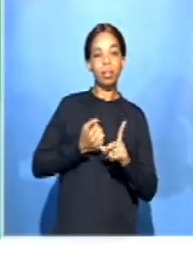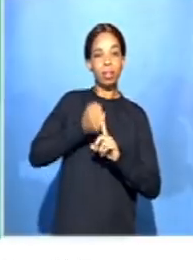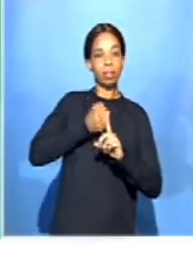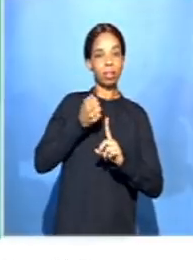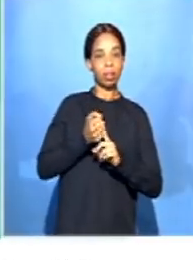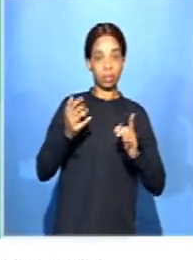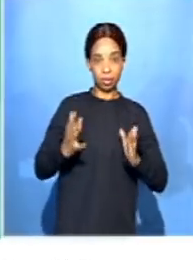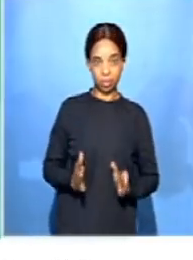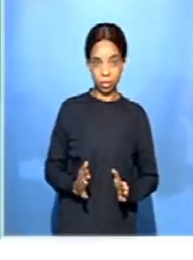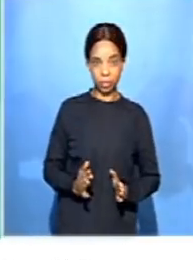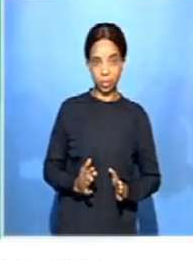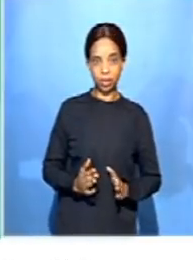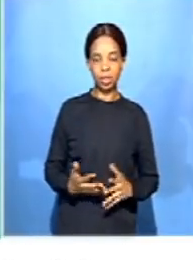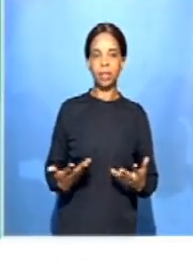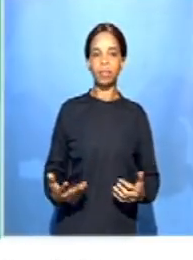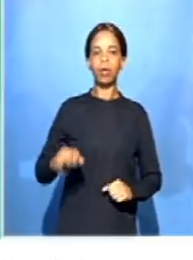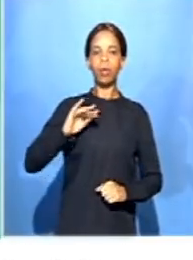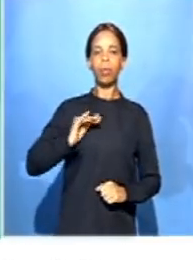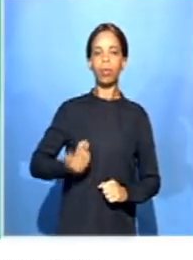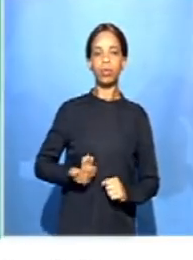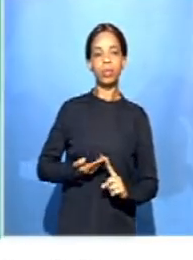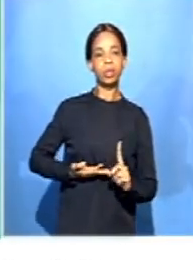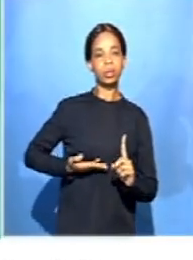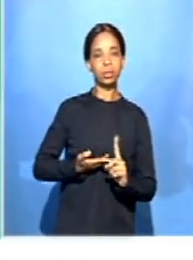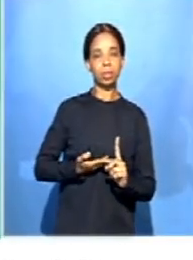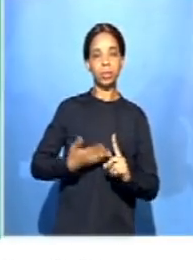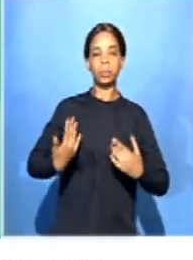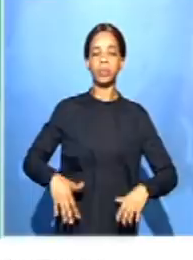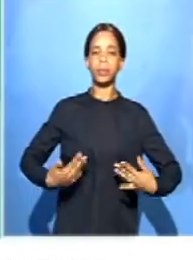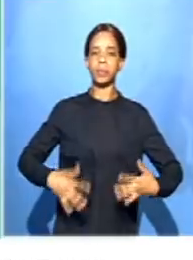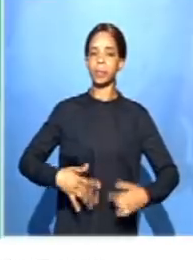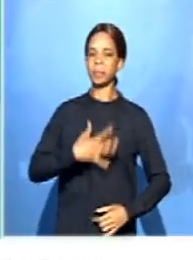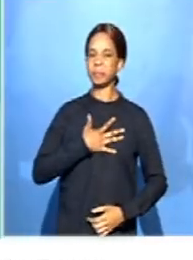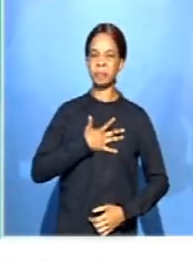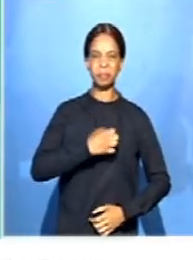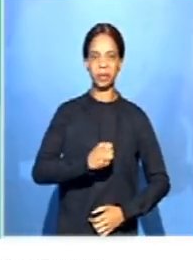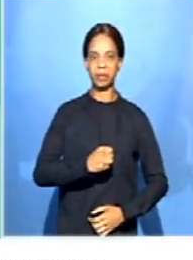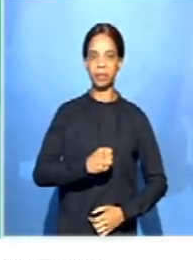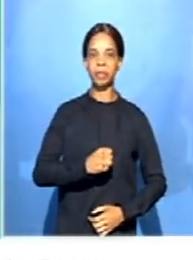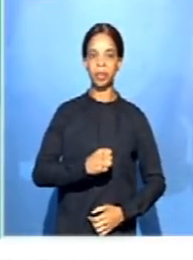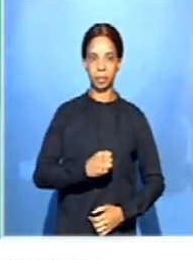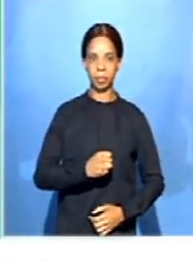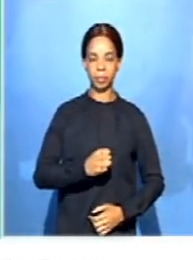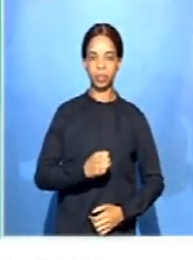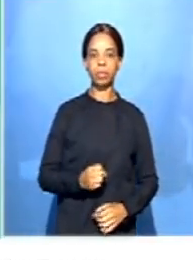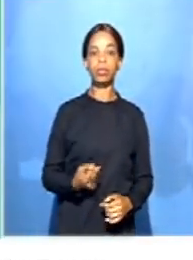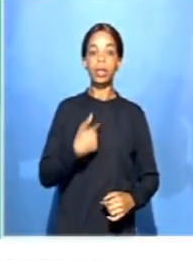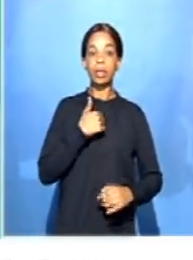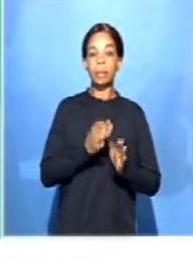mosadi o e leng segatlhamela masisi mme ke tla fosa ga ke sa